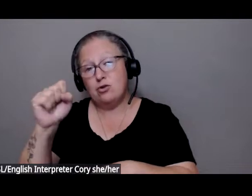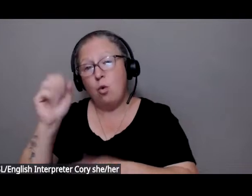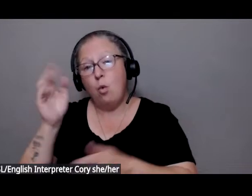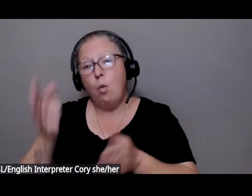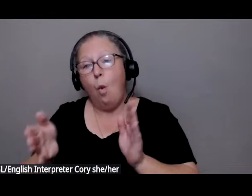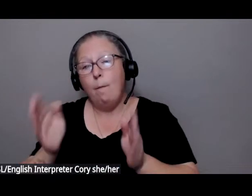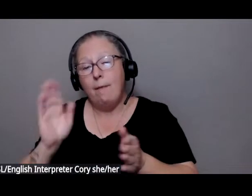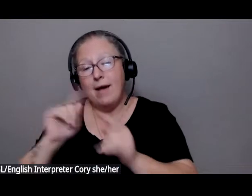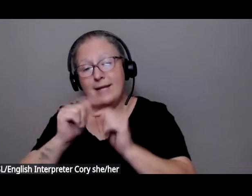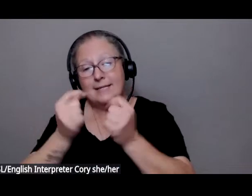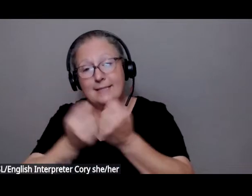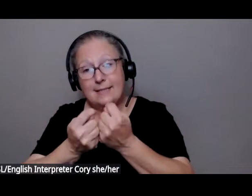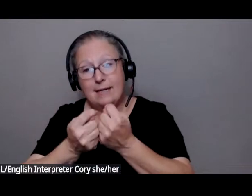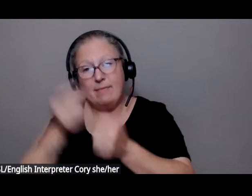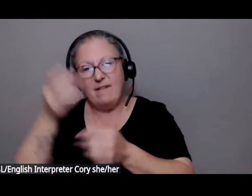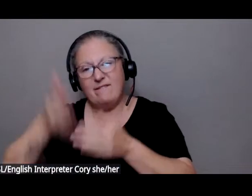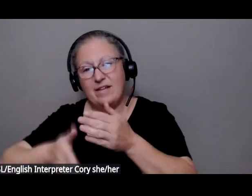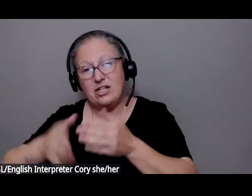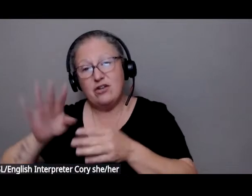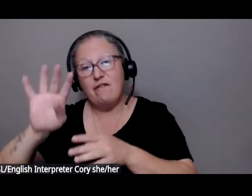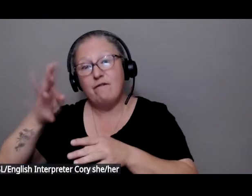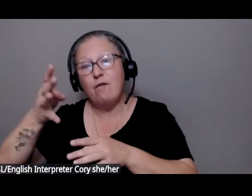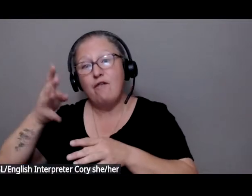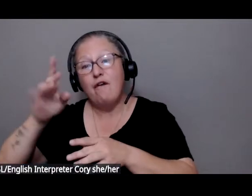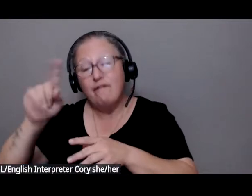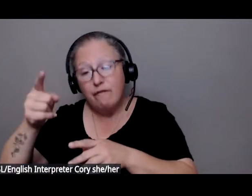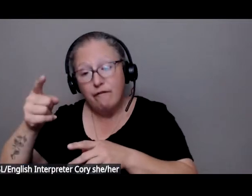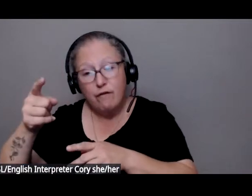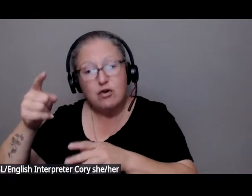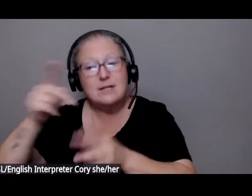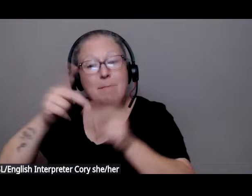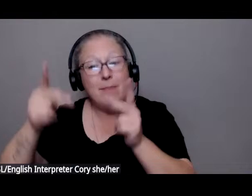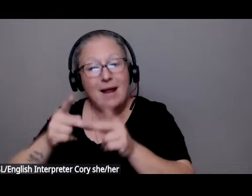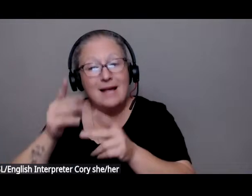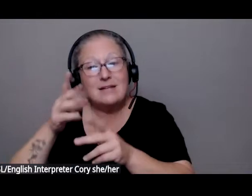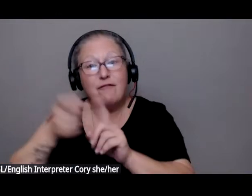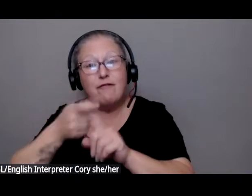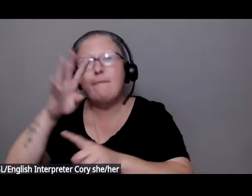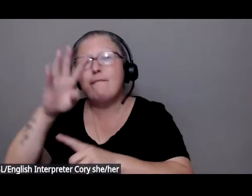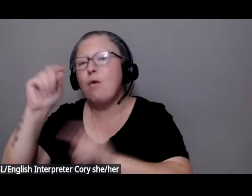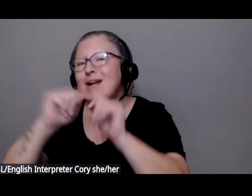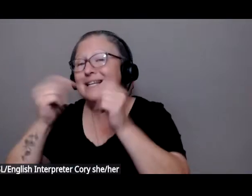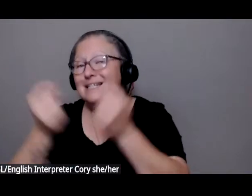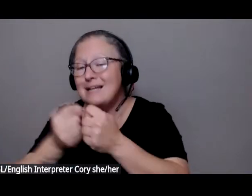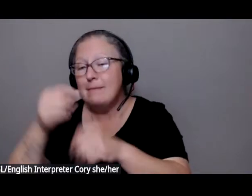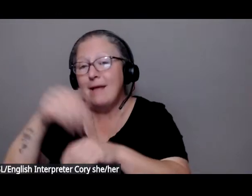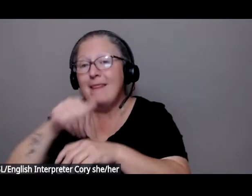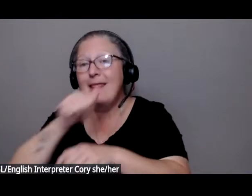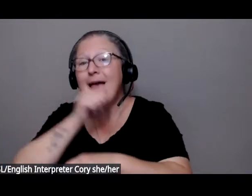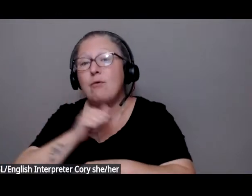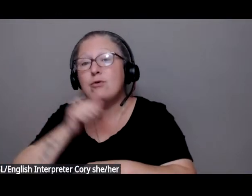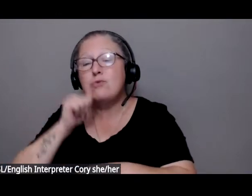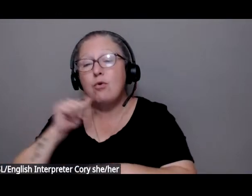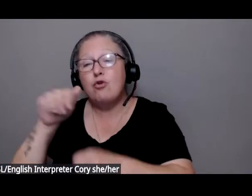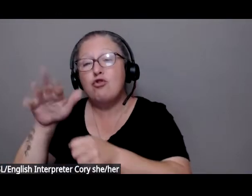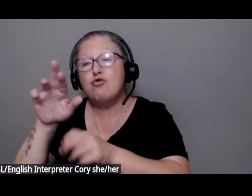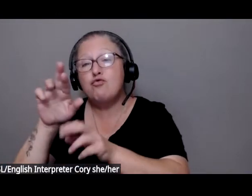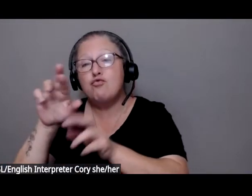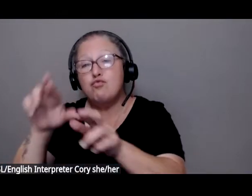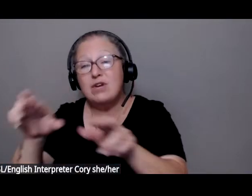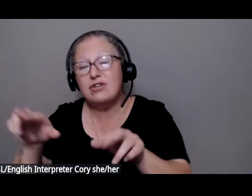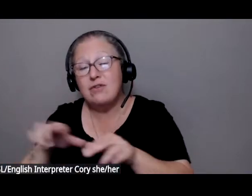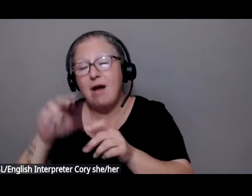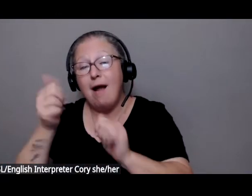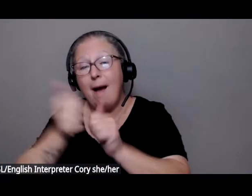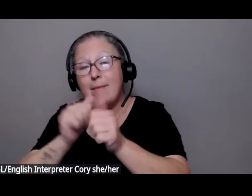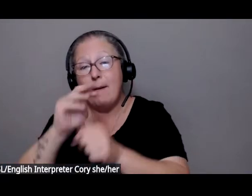team. They finished in first place out of over 40 teams at the Arizona Regional Competition on March